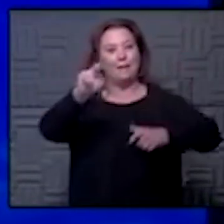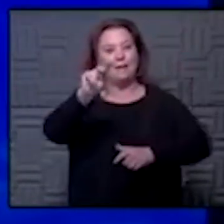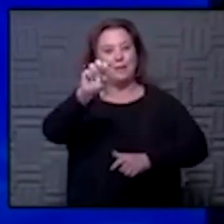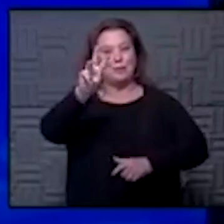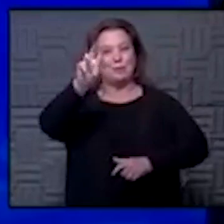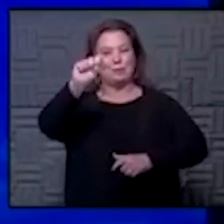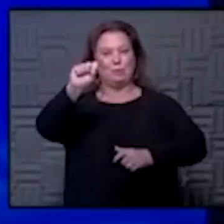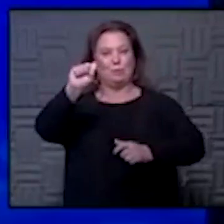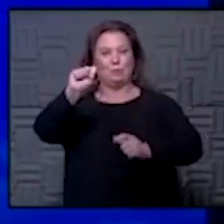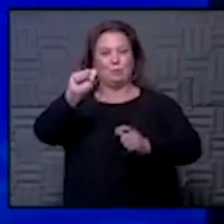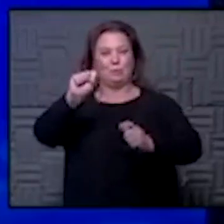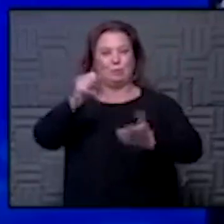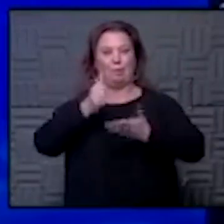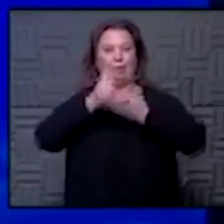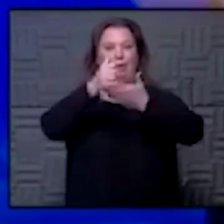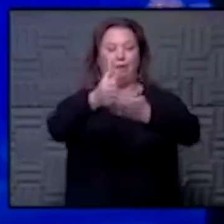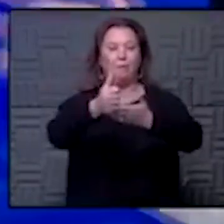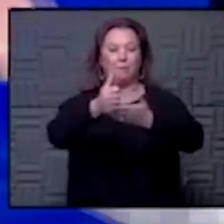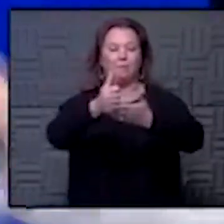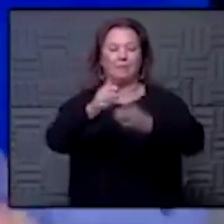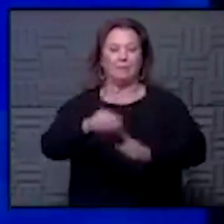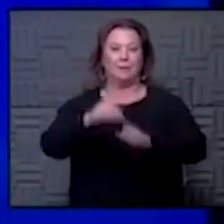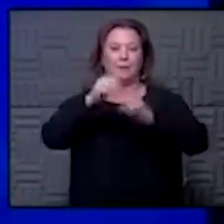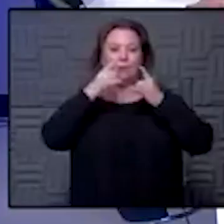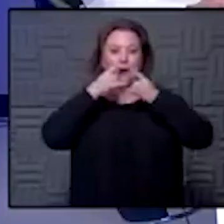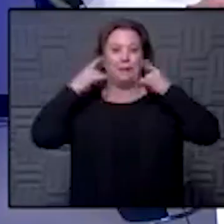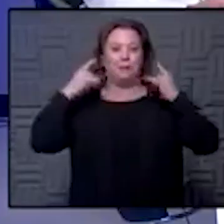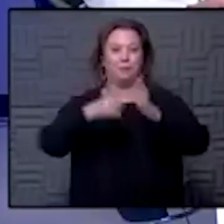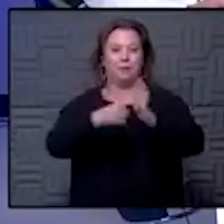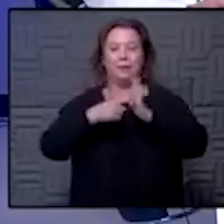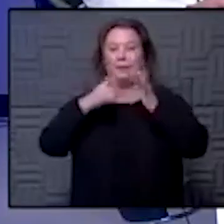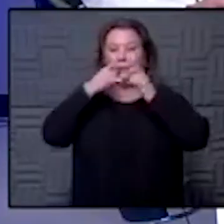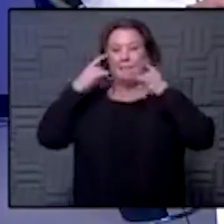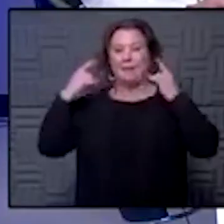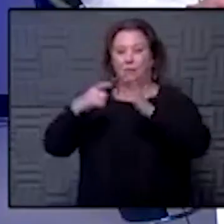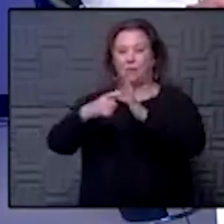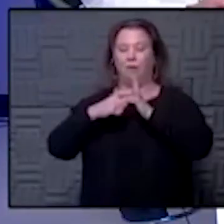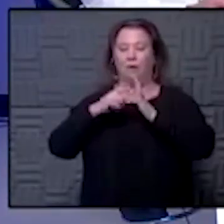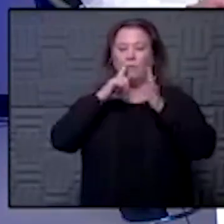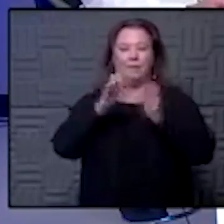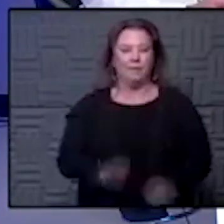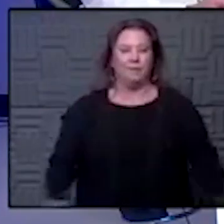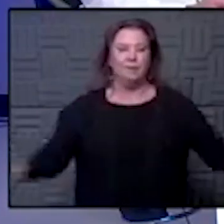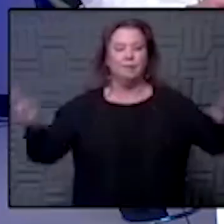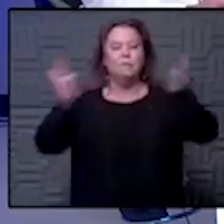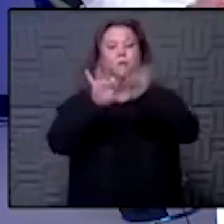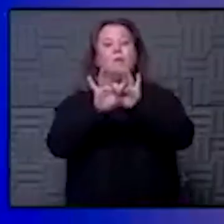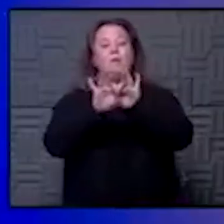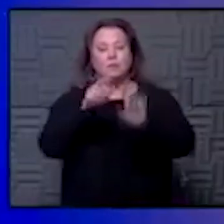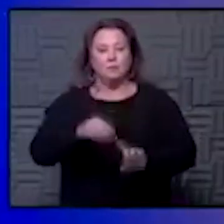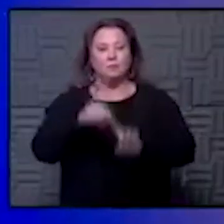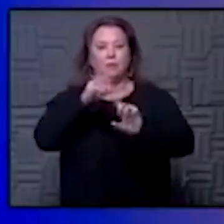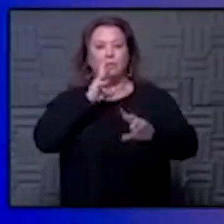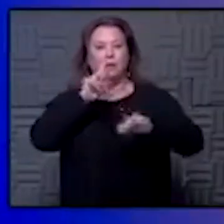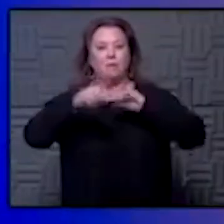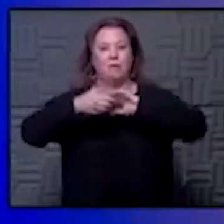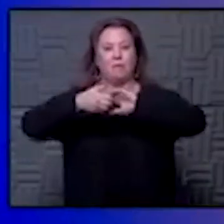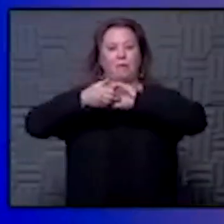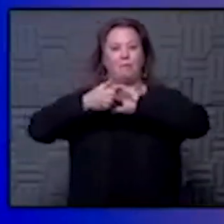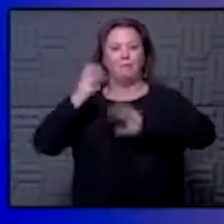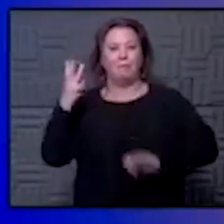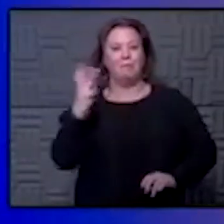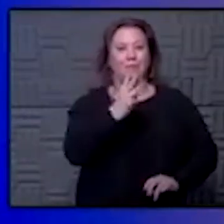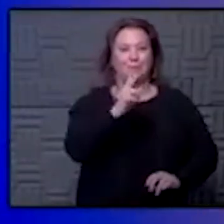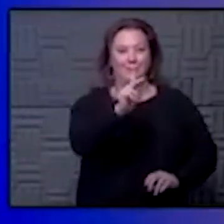is going to make a dent in this, like mask mandates and things like that. Yeah, absolutely. And mask mandates, I think, are extremely important, especially when we talk about our partners out